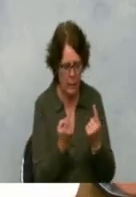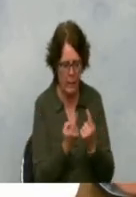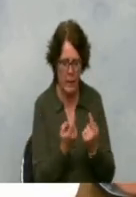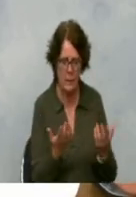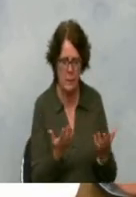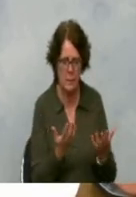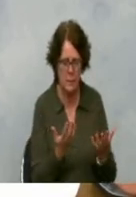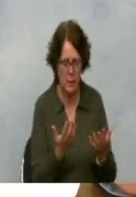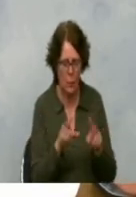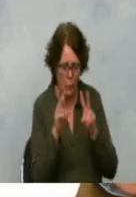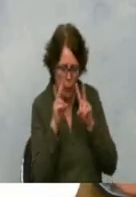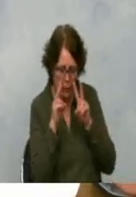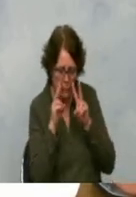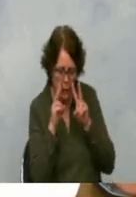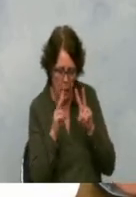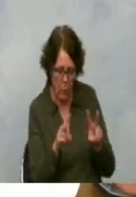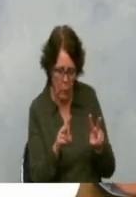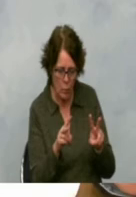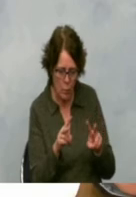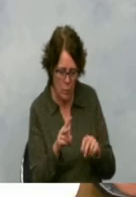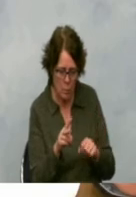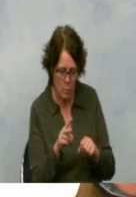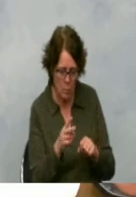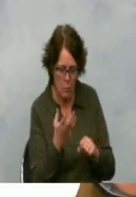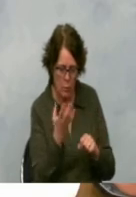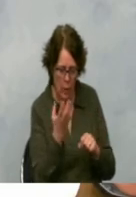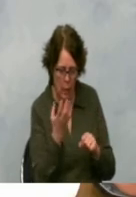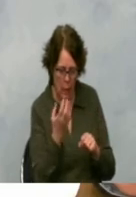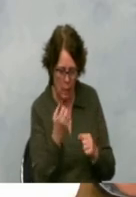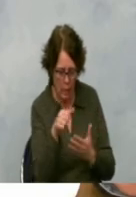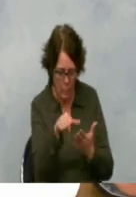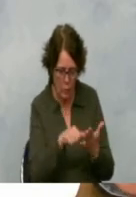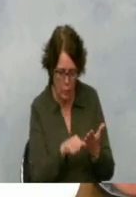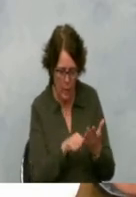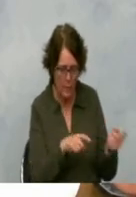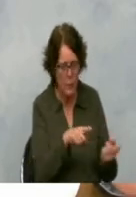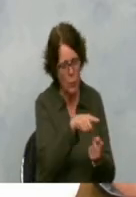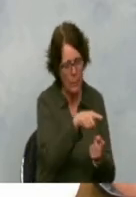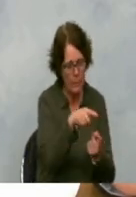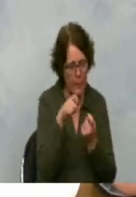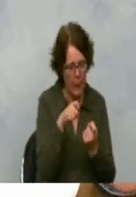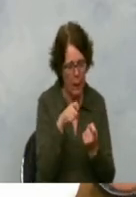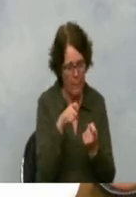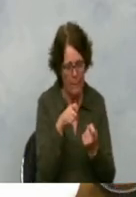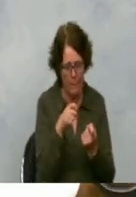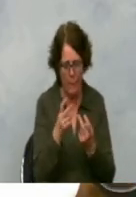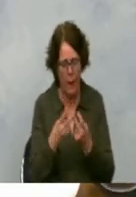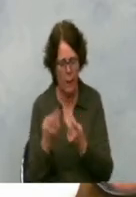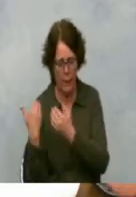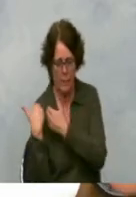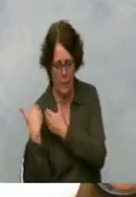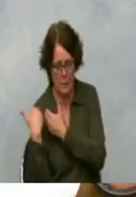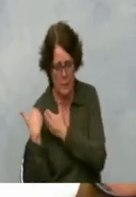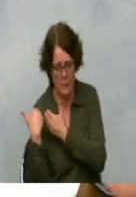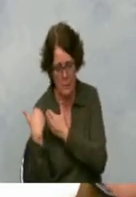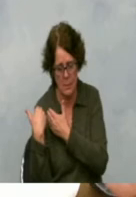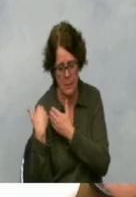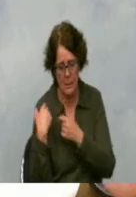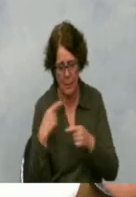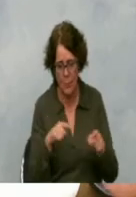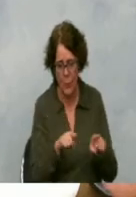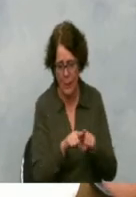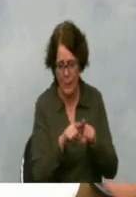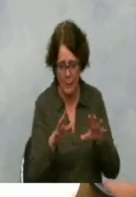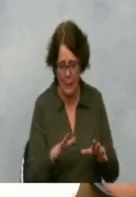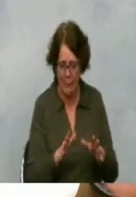we've looked to our capital programme to pick up a burden, and we are highly likely to have